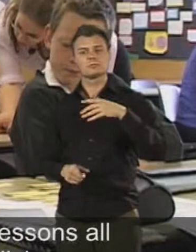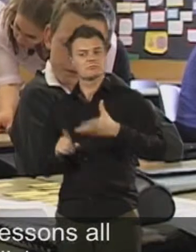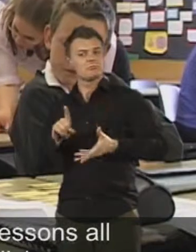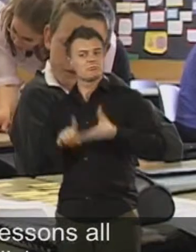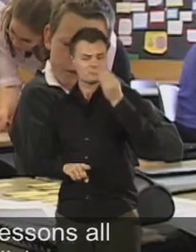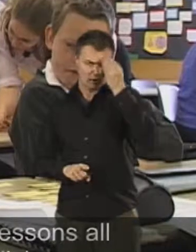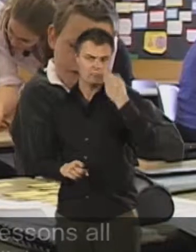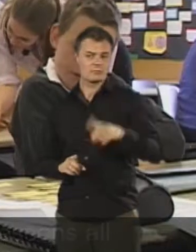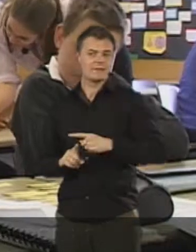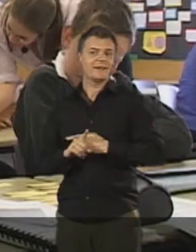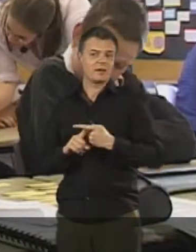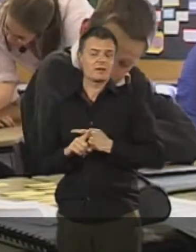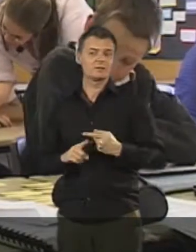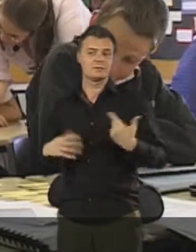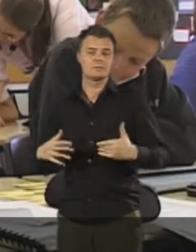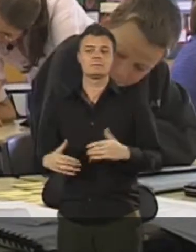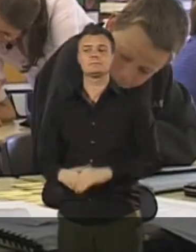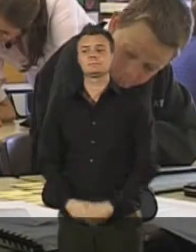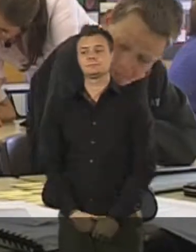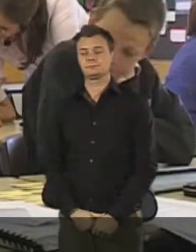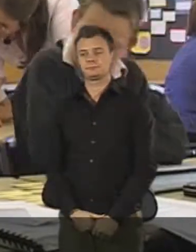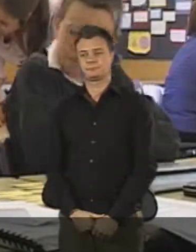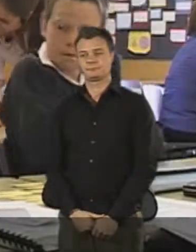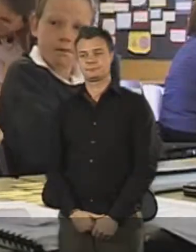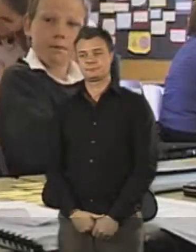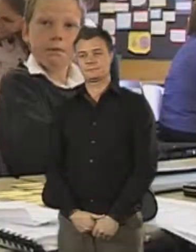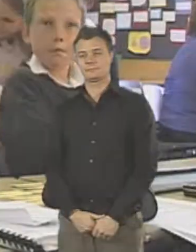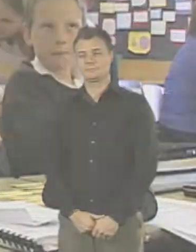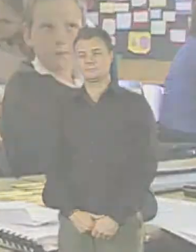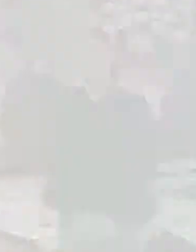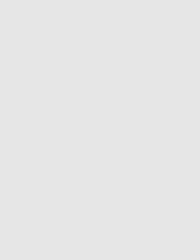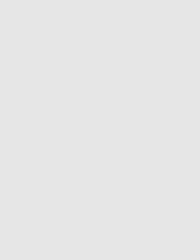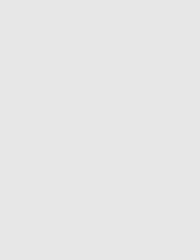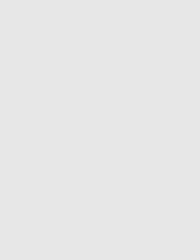welcoming. Is it a fact? Yes, it's an opinion because you